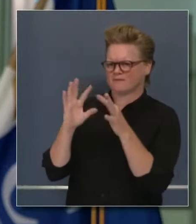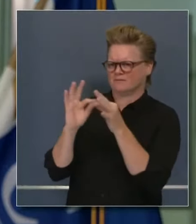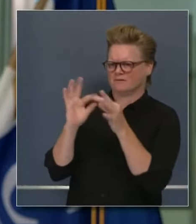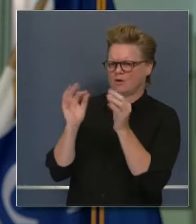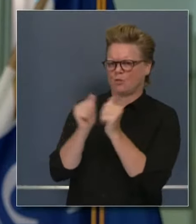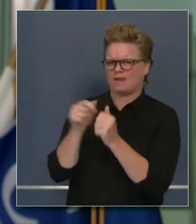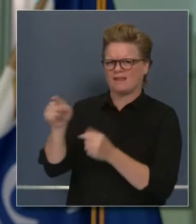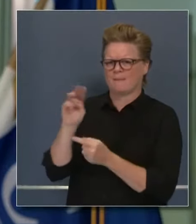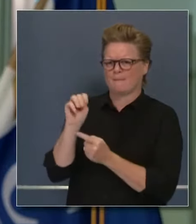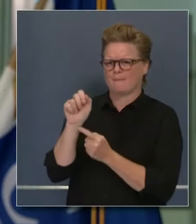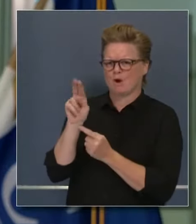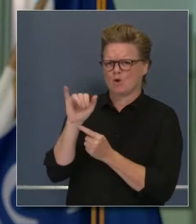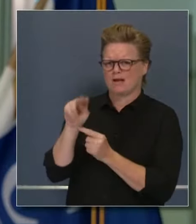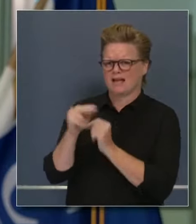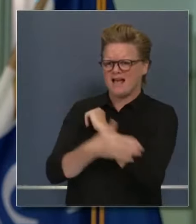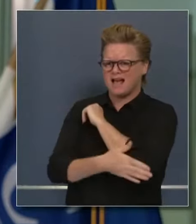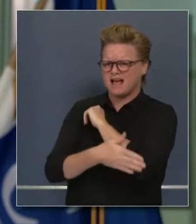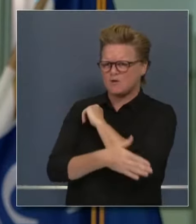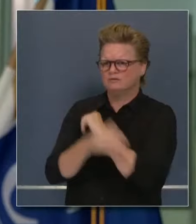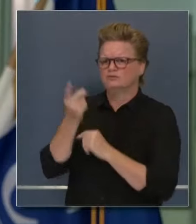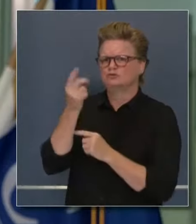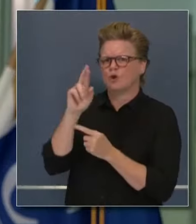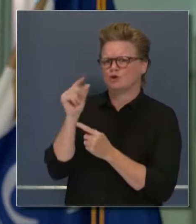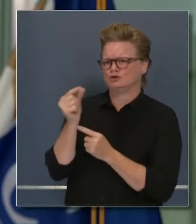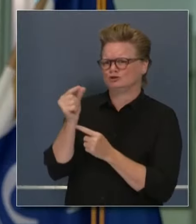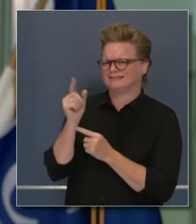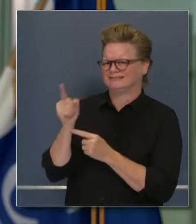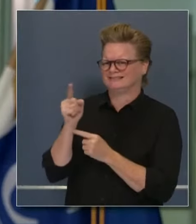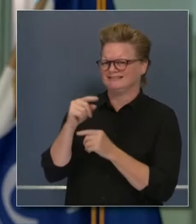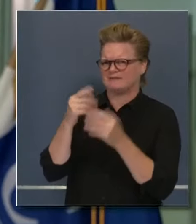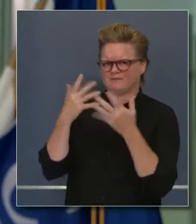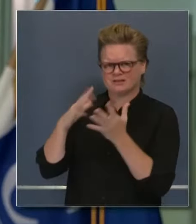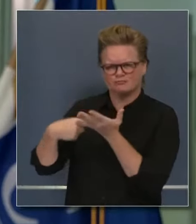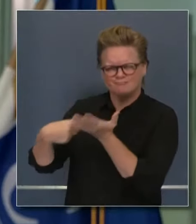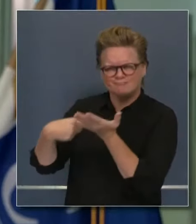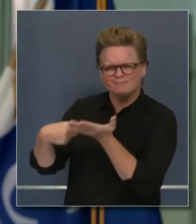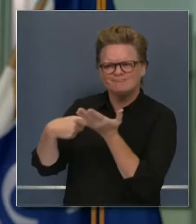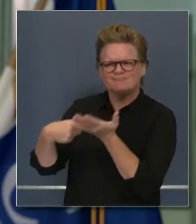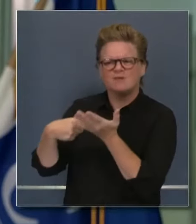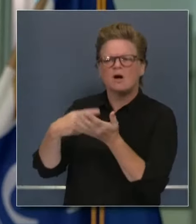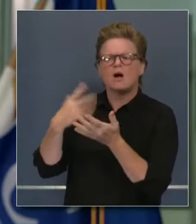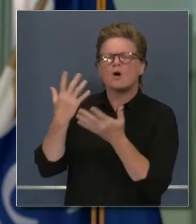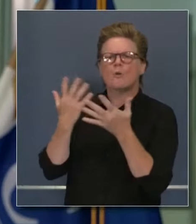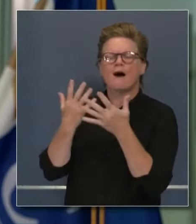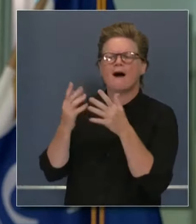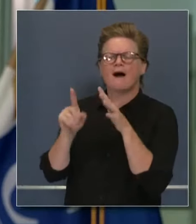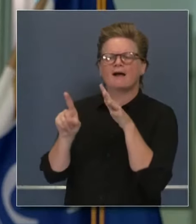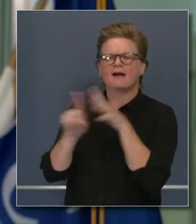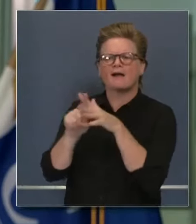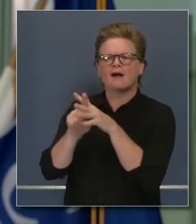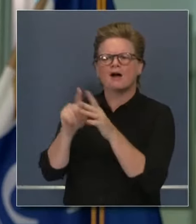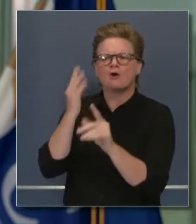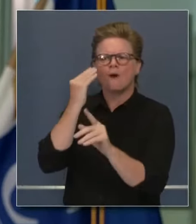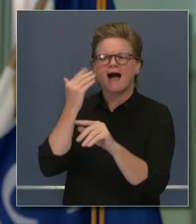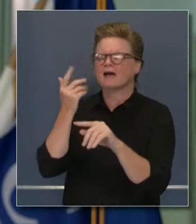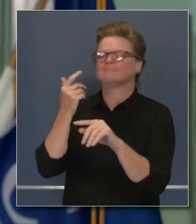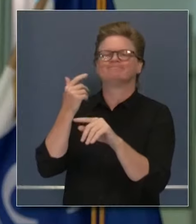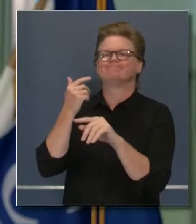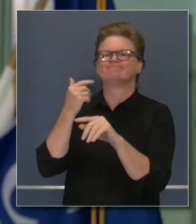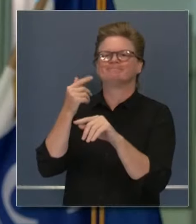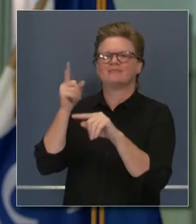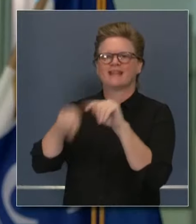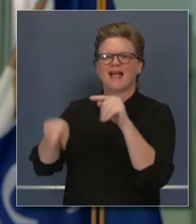right here, and he can illuminate you more specifically about exactly what the issue was on Friday versus today,